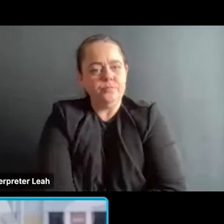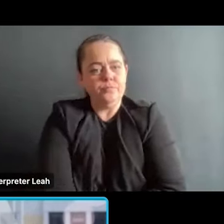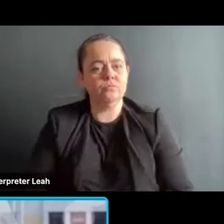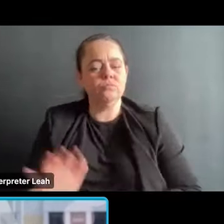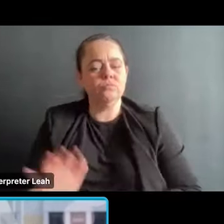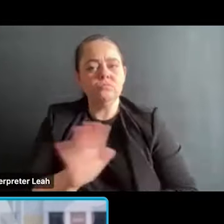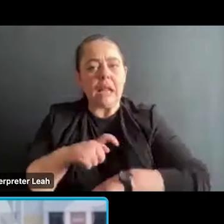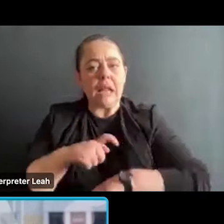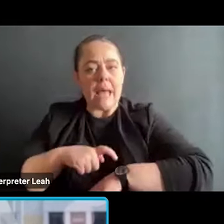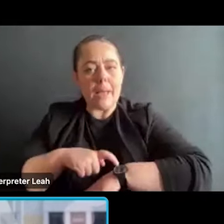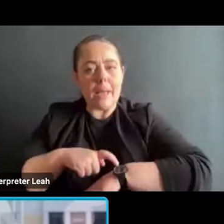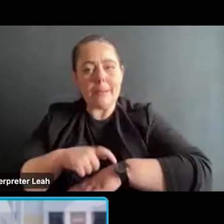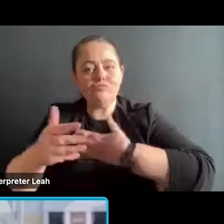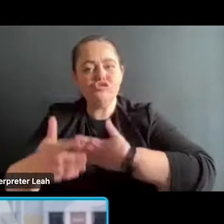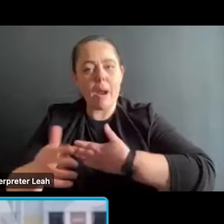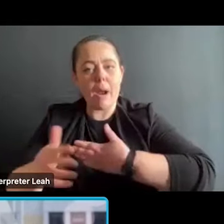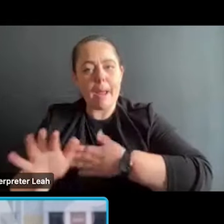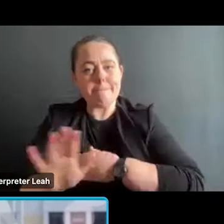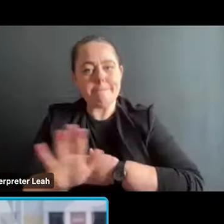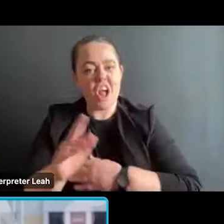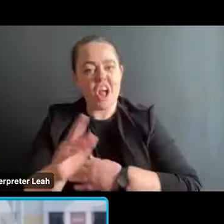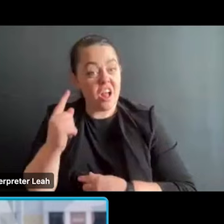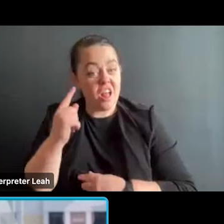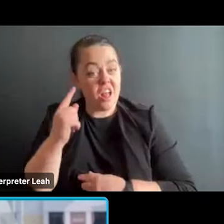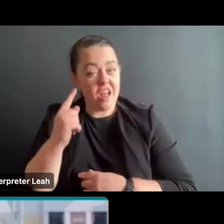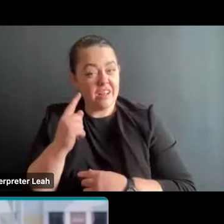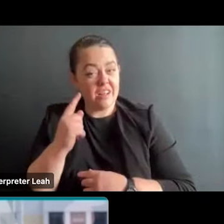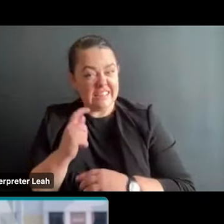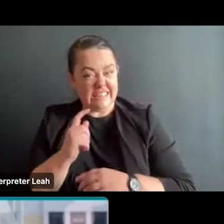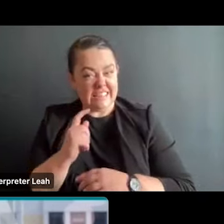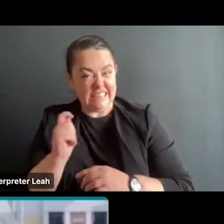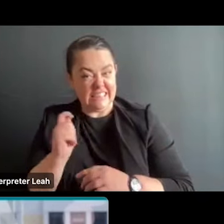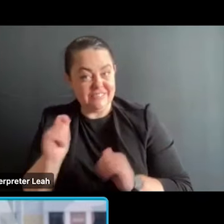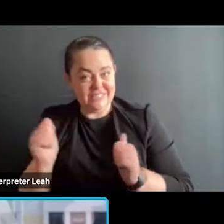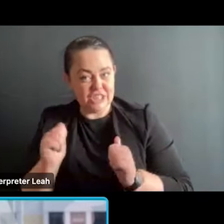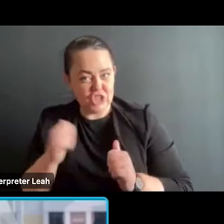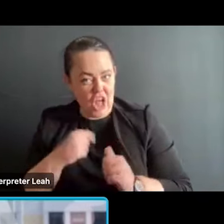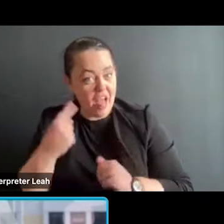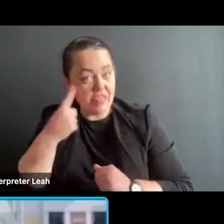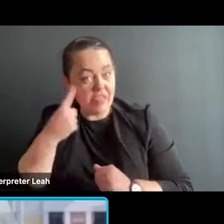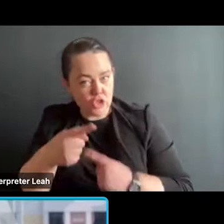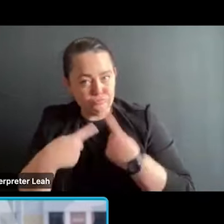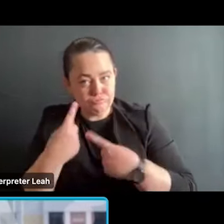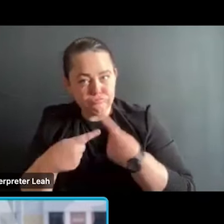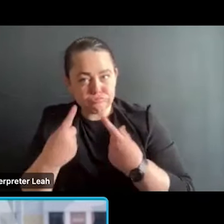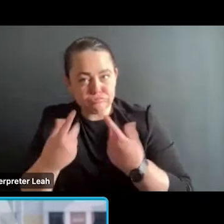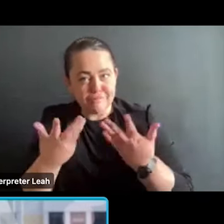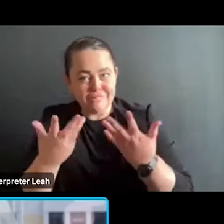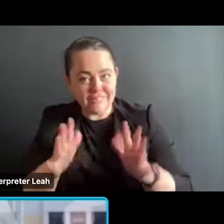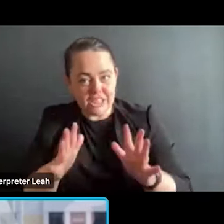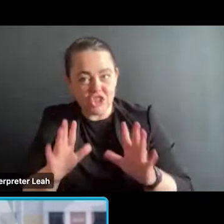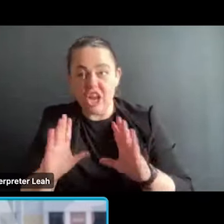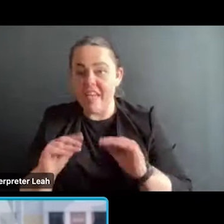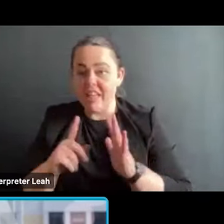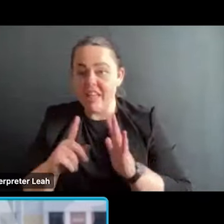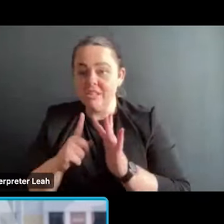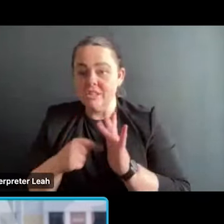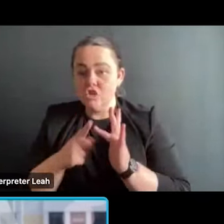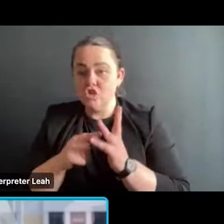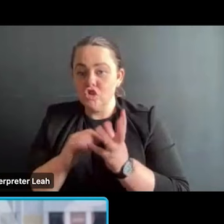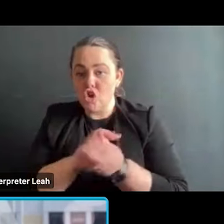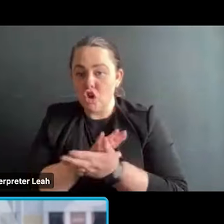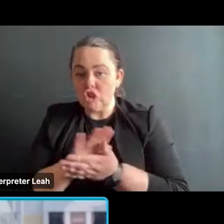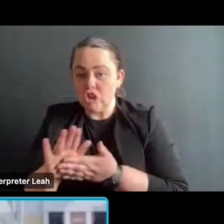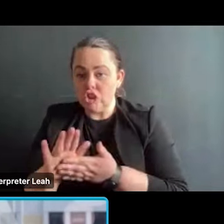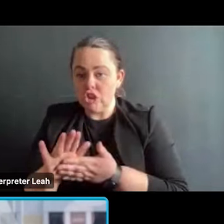suggest you kind of move through to the close and then we'll go to Josh. And if there is time at the end,